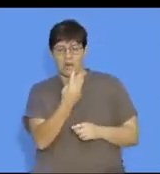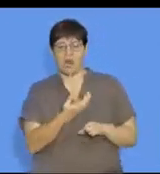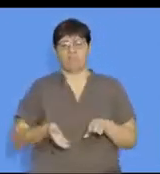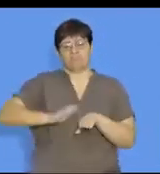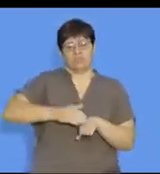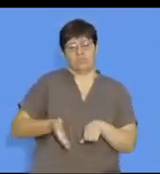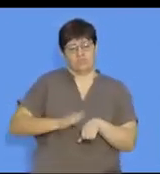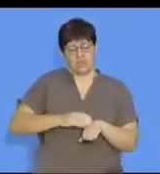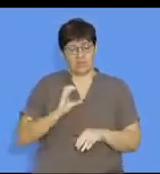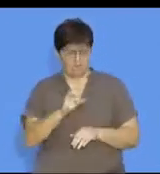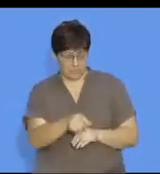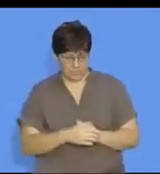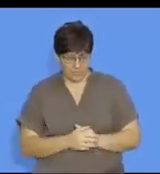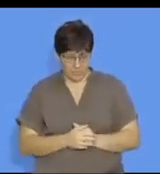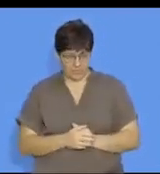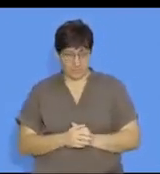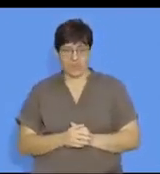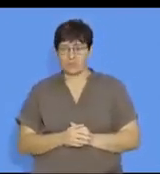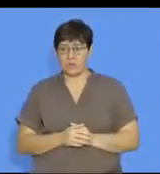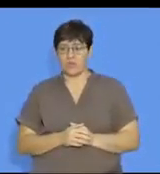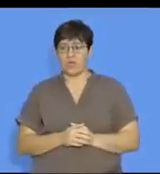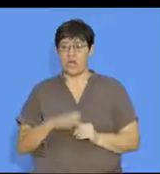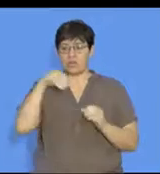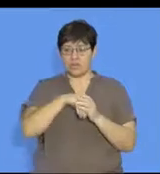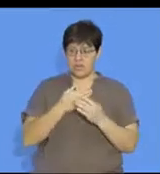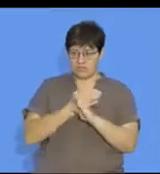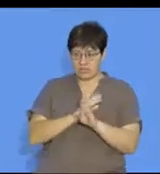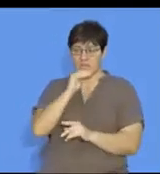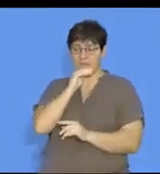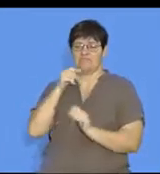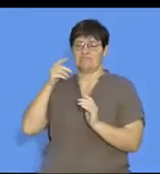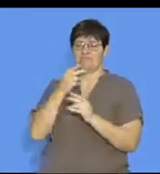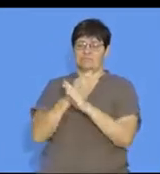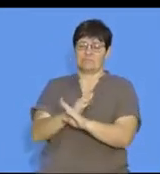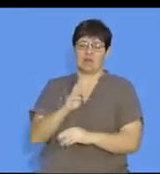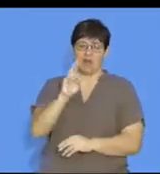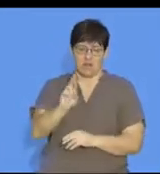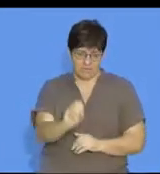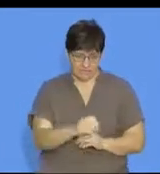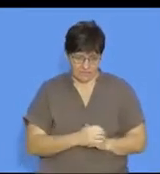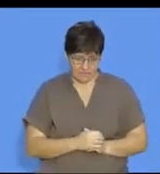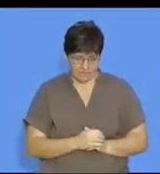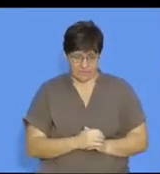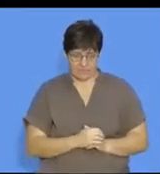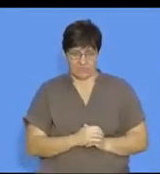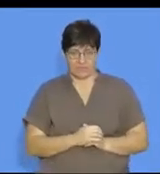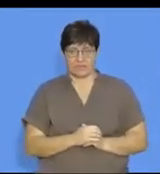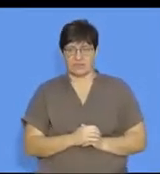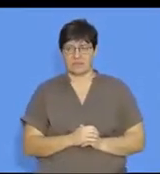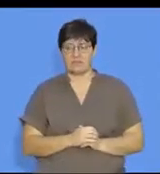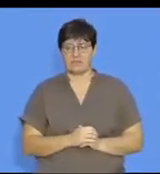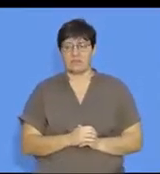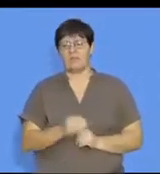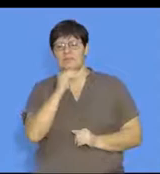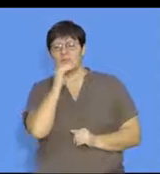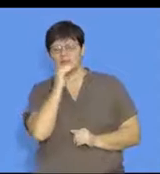our core focus is based on internal resistance. Right. Now the big question that we want to ask ourselves